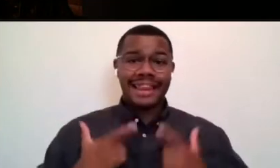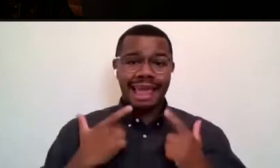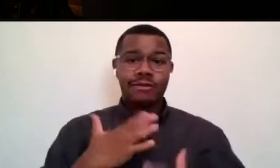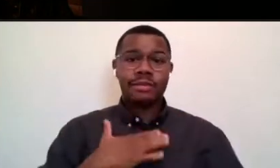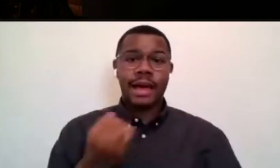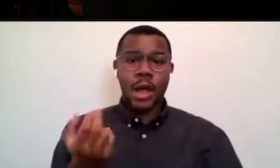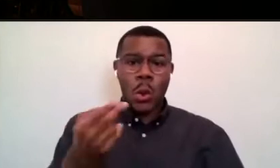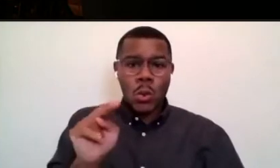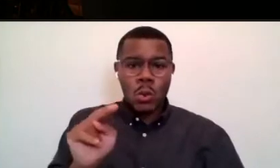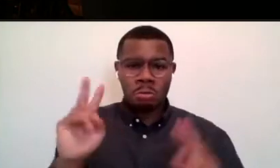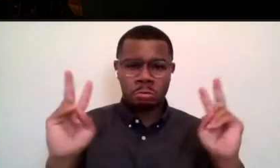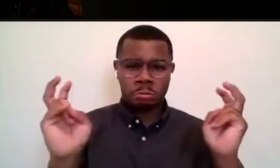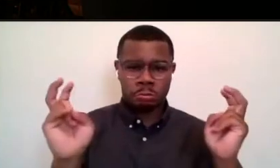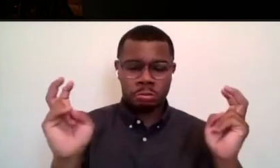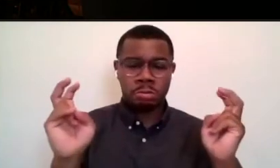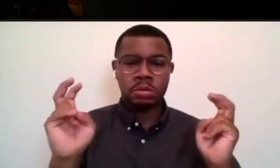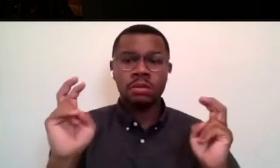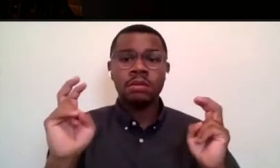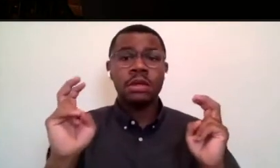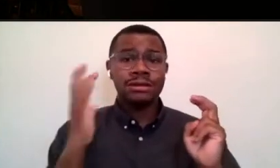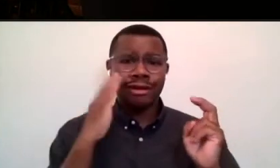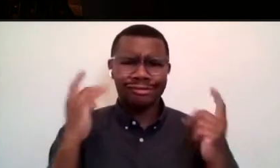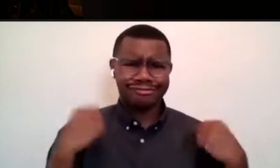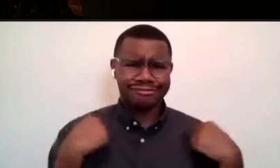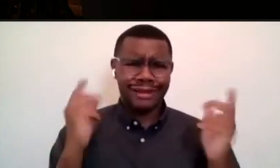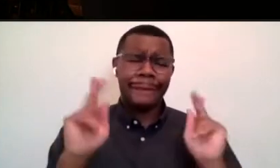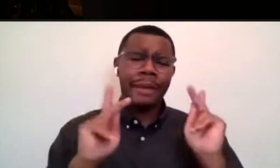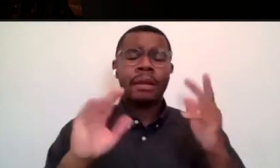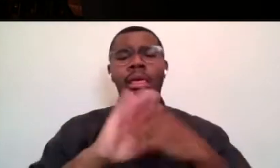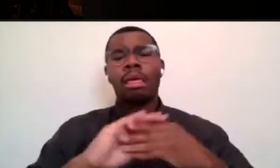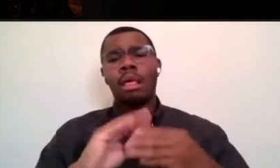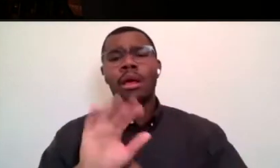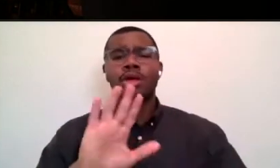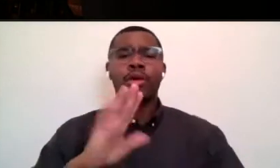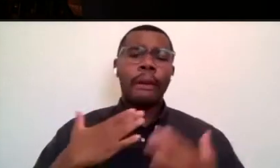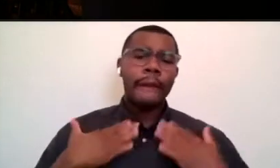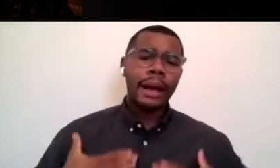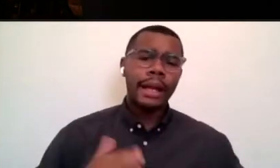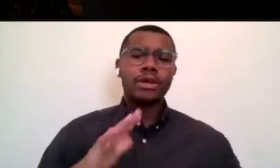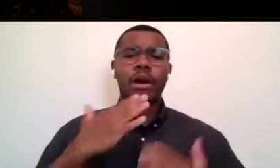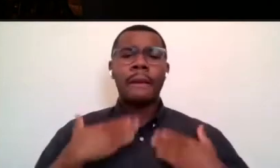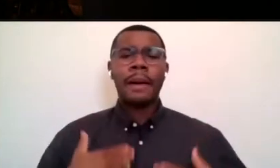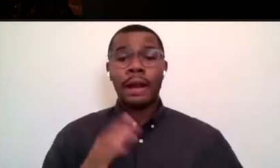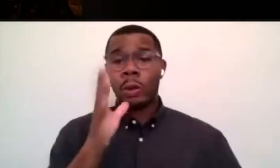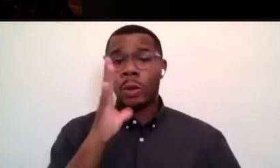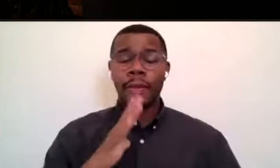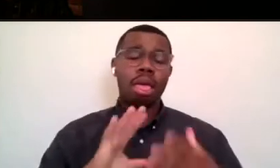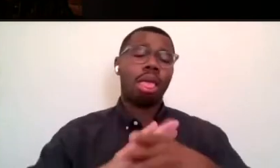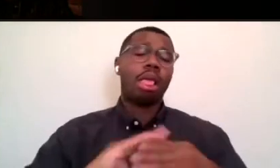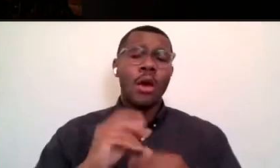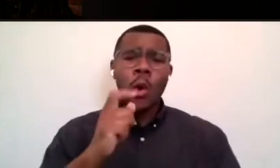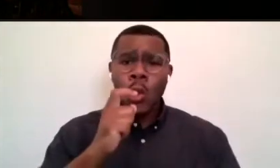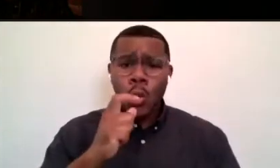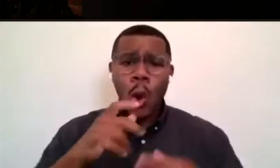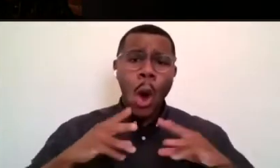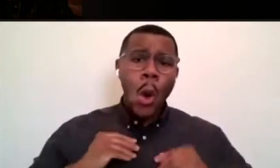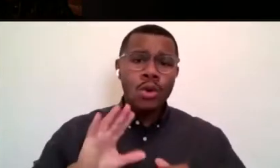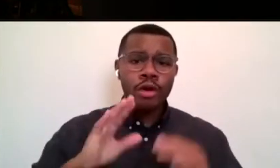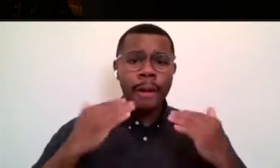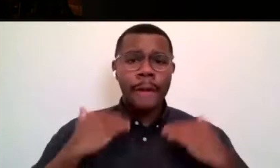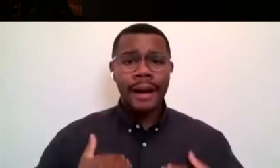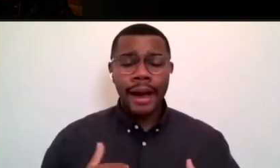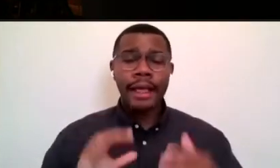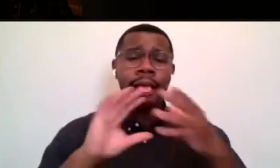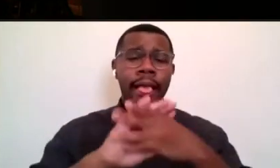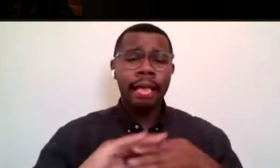we're told about our bodies as women and who owns our bodies and what we shouldn't do. And then there are men sitting in